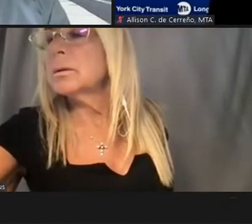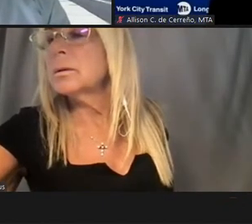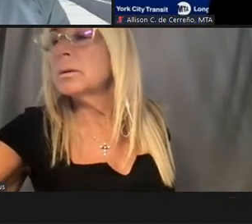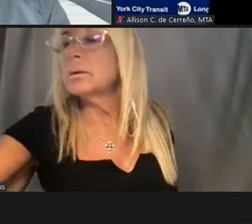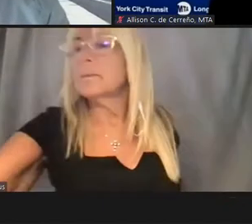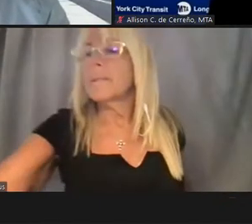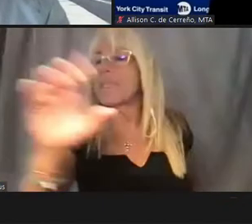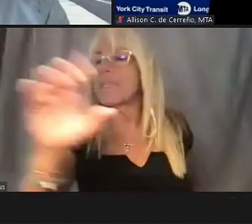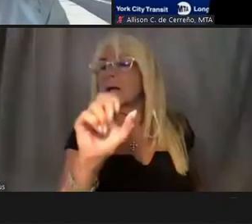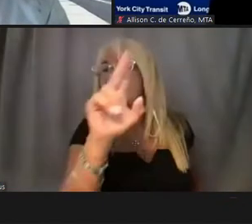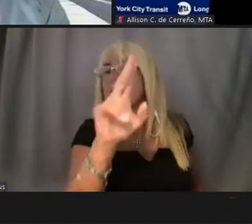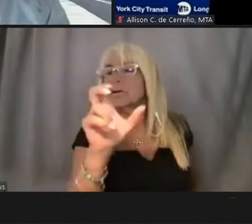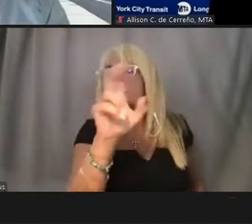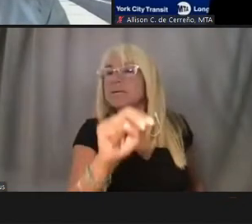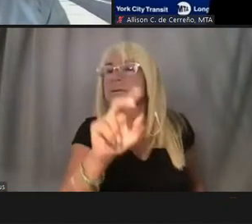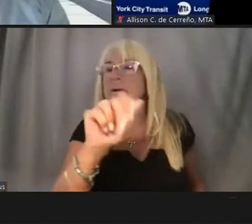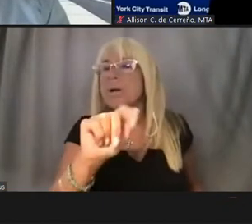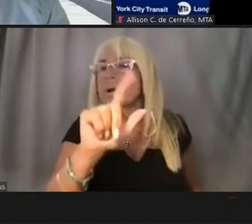good afternoon